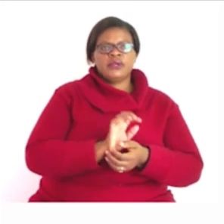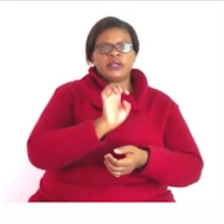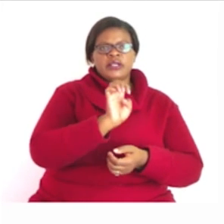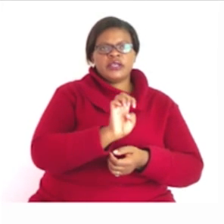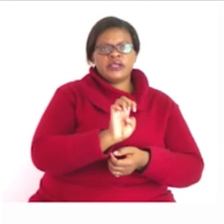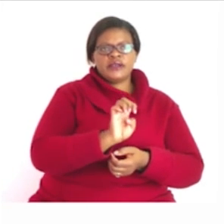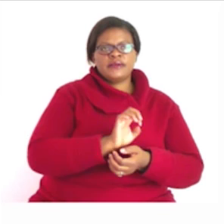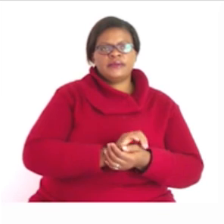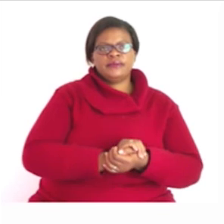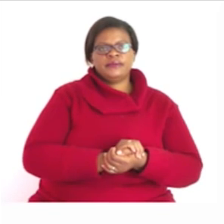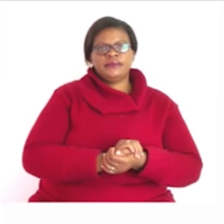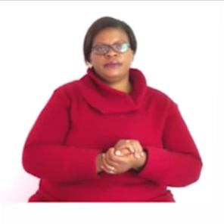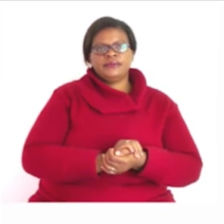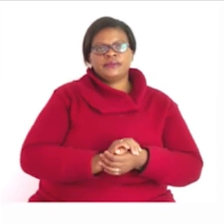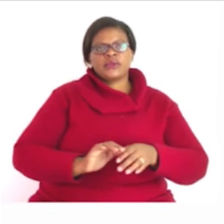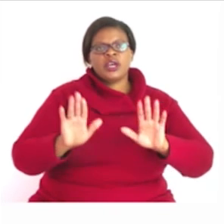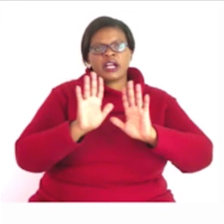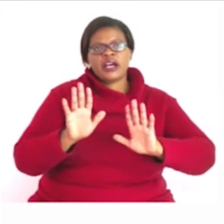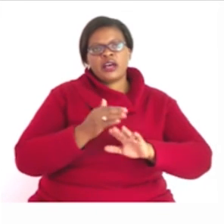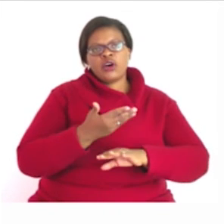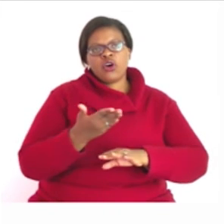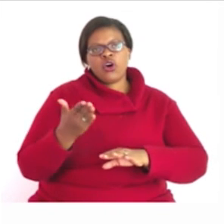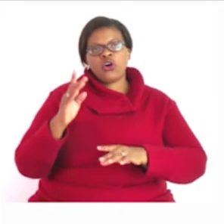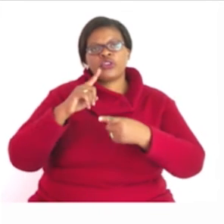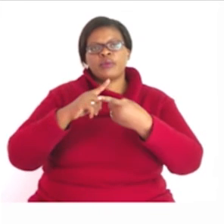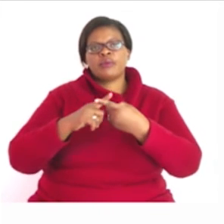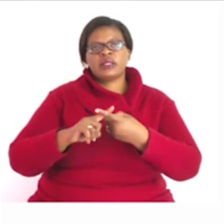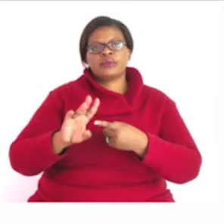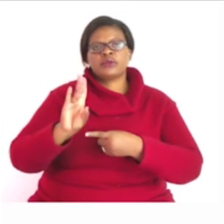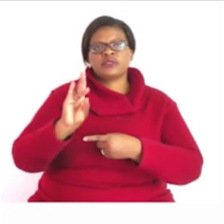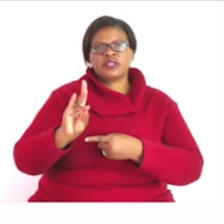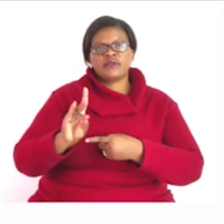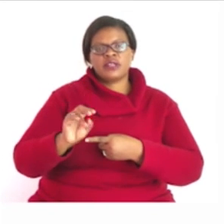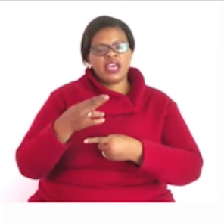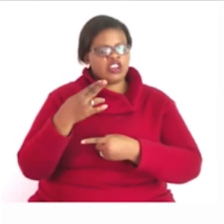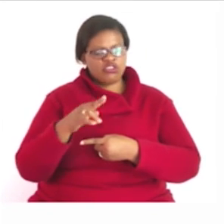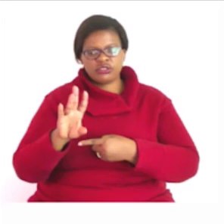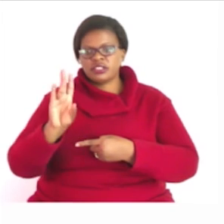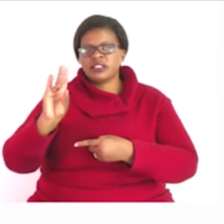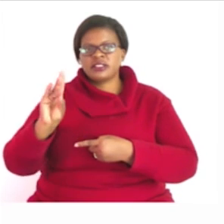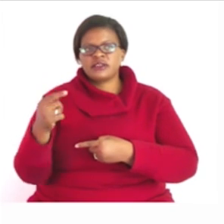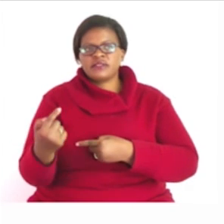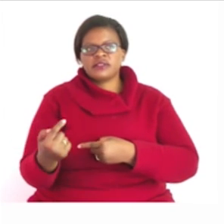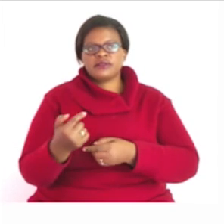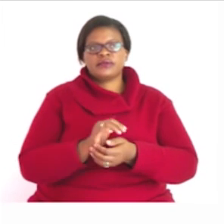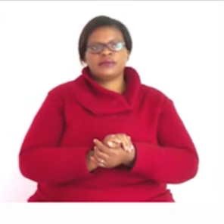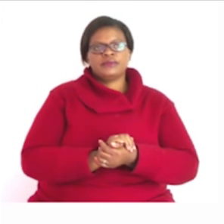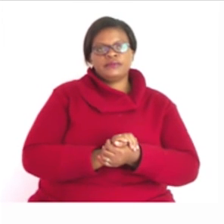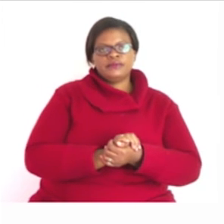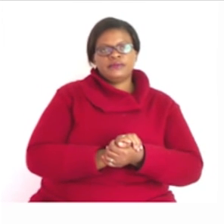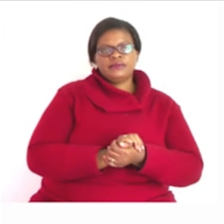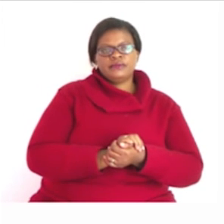And then E, color out all the multiples of 7 except 7.